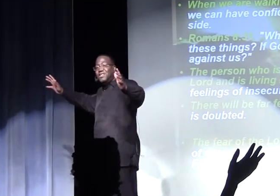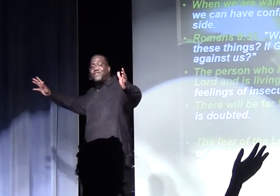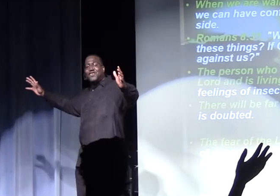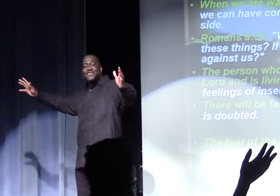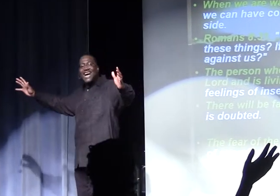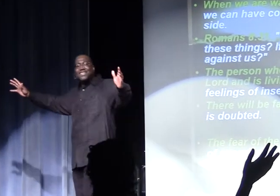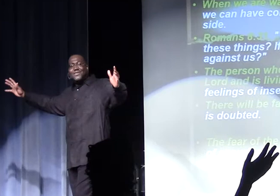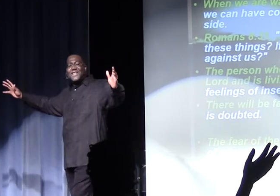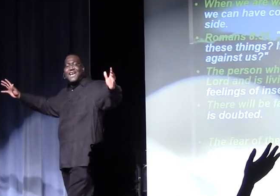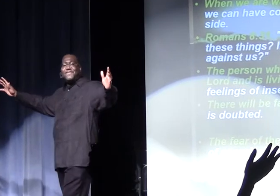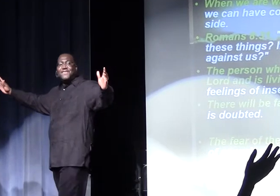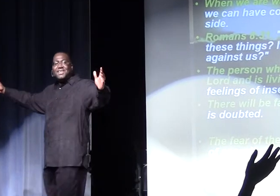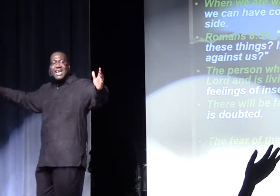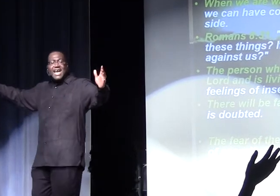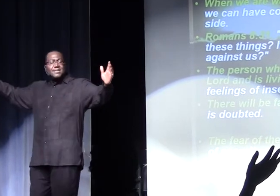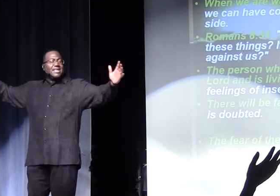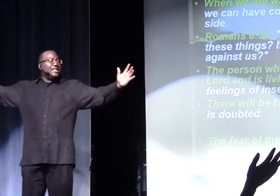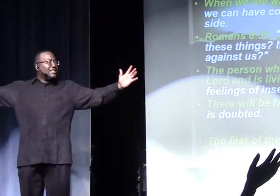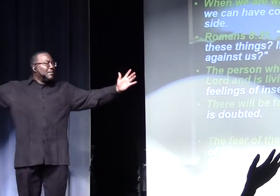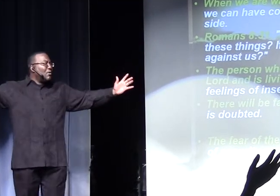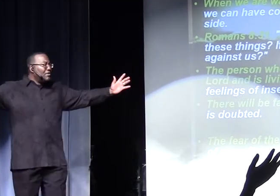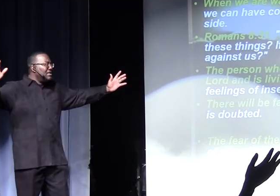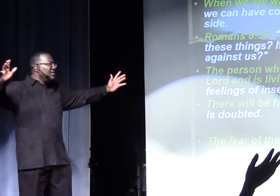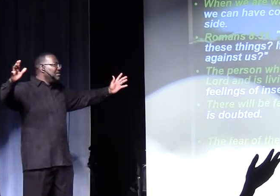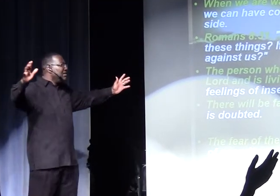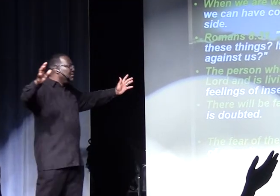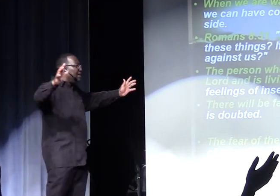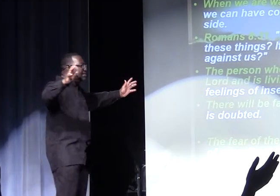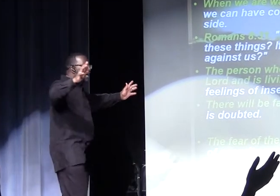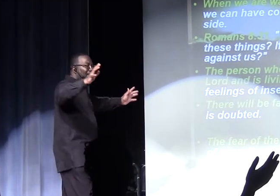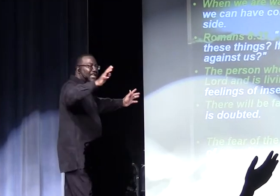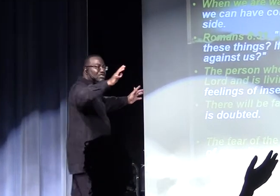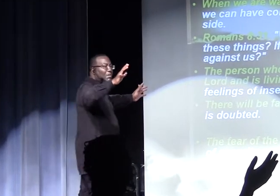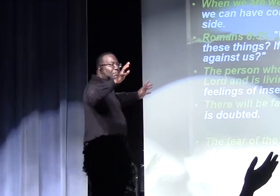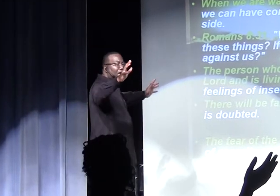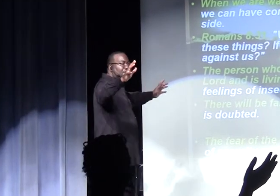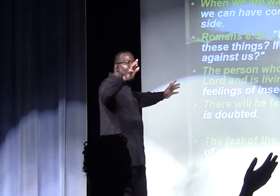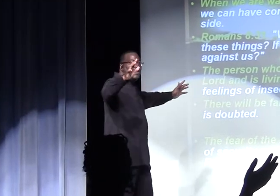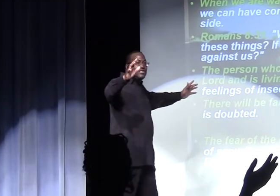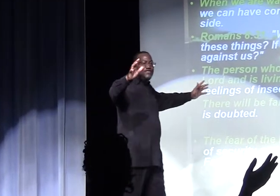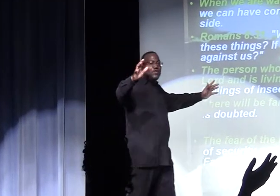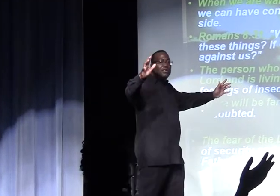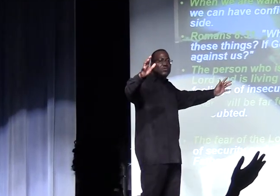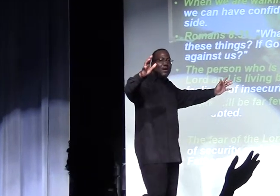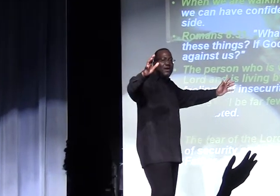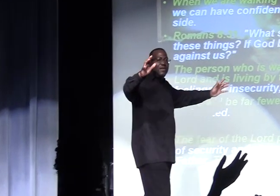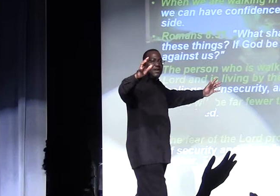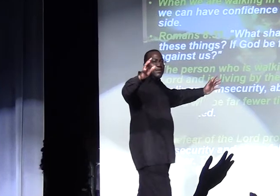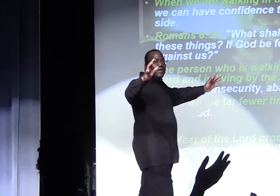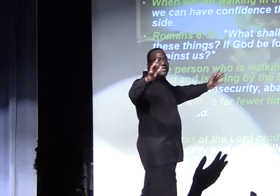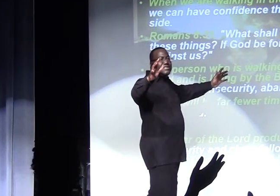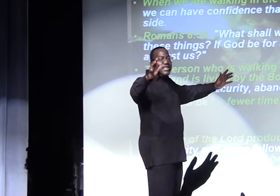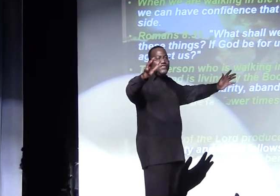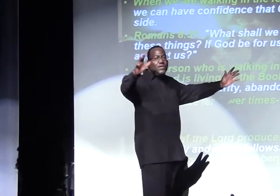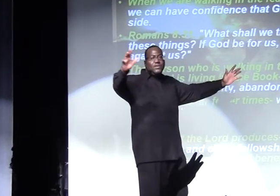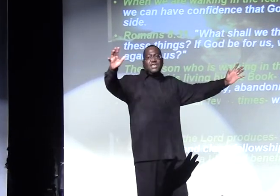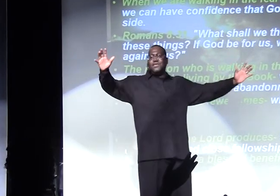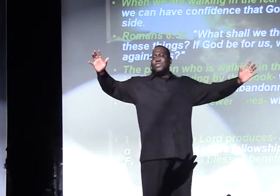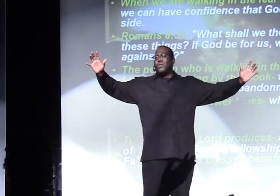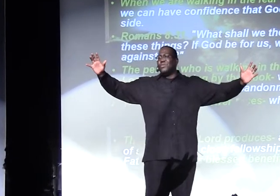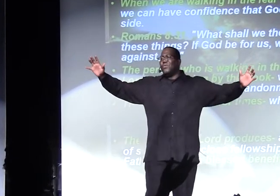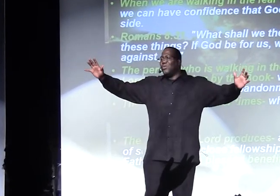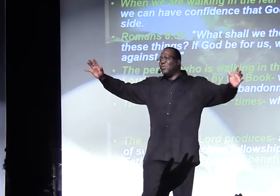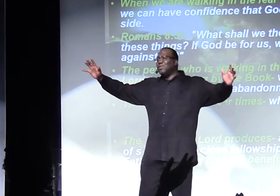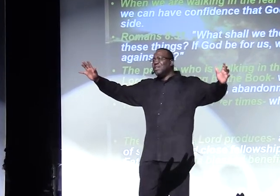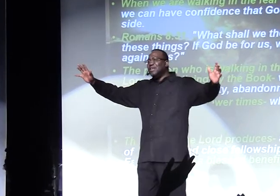If you need the fear of God in your life, ask God to come on in. Praise God, and let this be a prayer of salvation for you as well. Praise God. If you're here